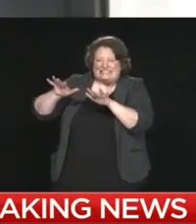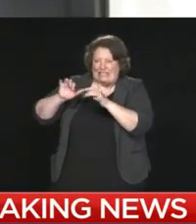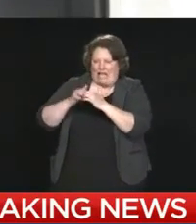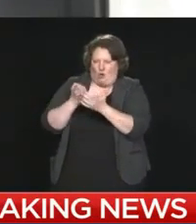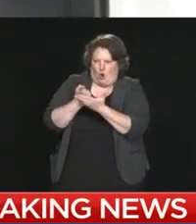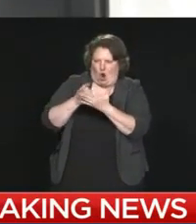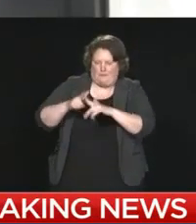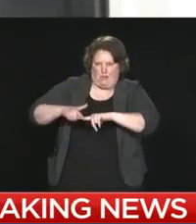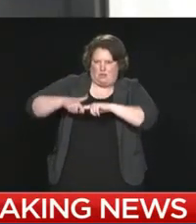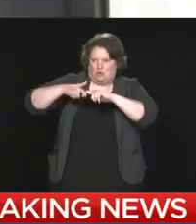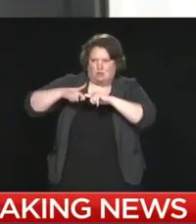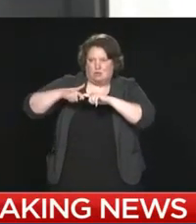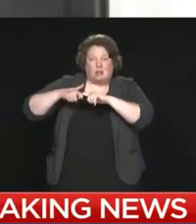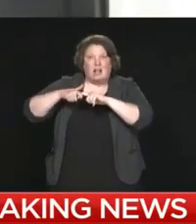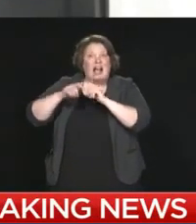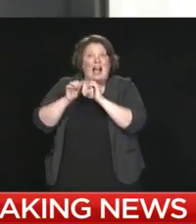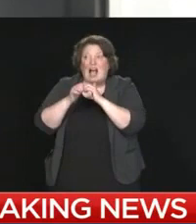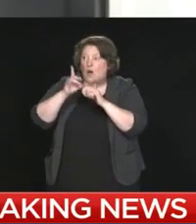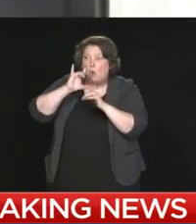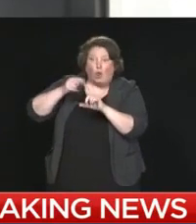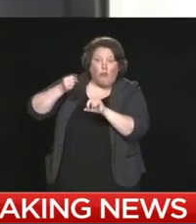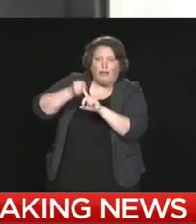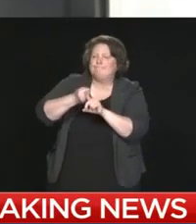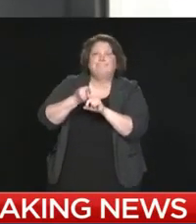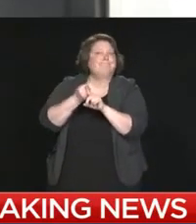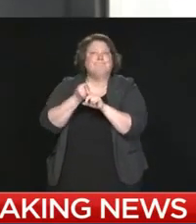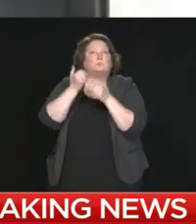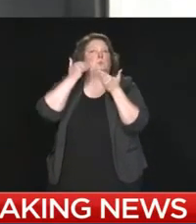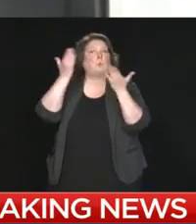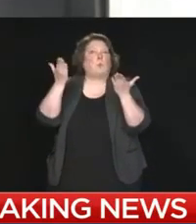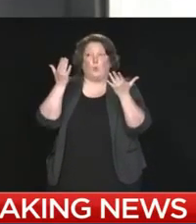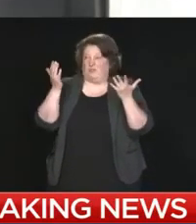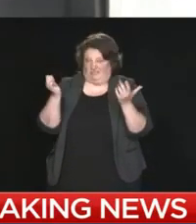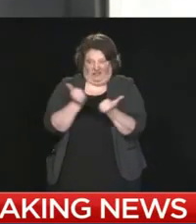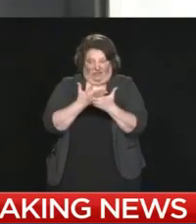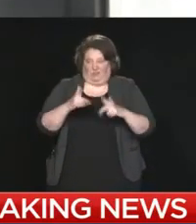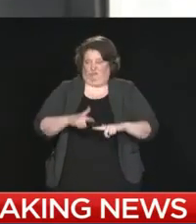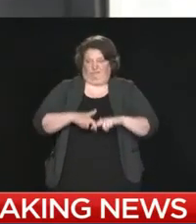the sum total of the Canadian economy, because we are suspended right now.